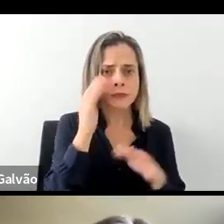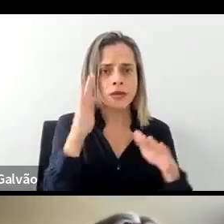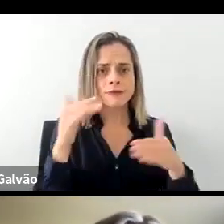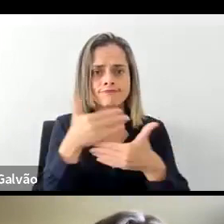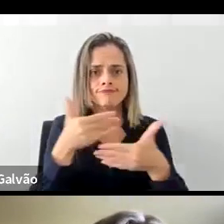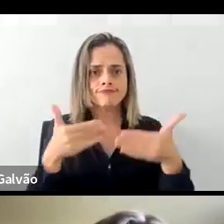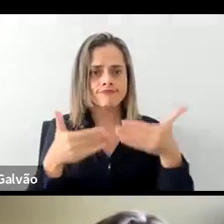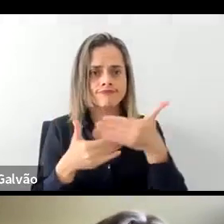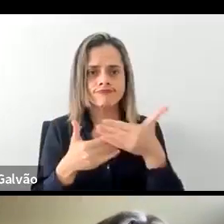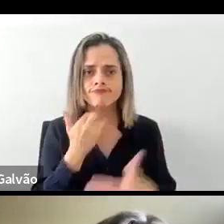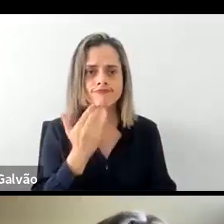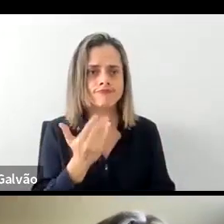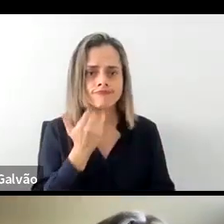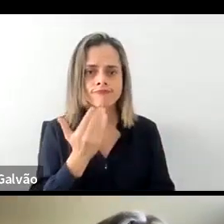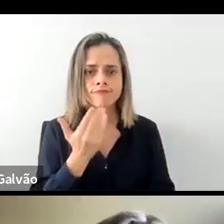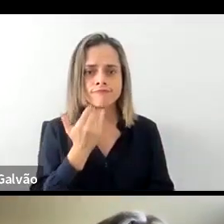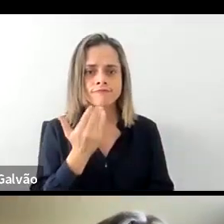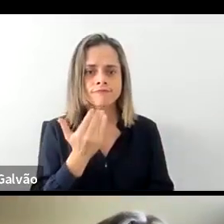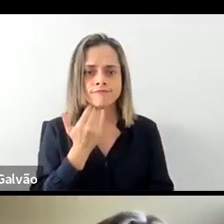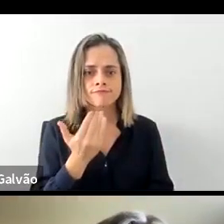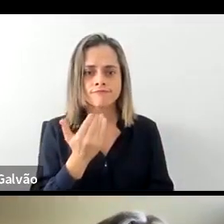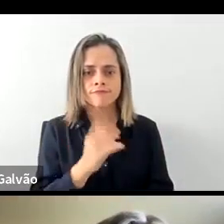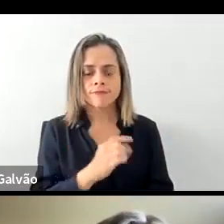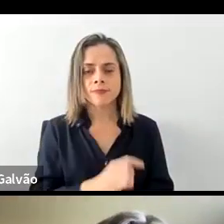Let's try that one.